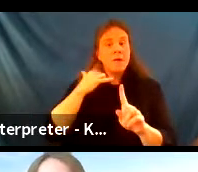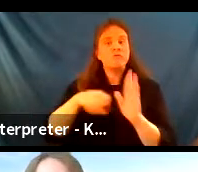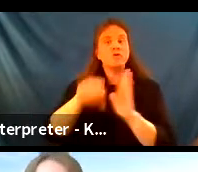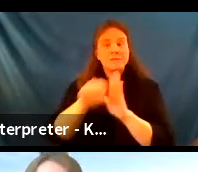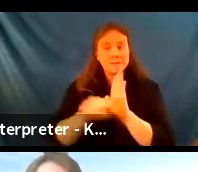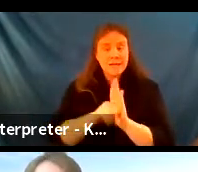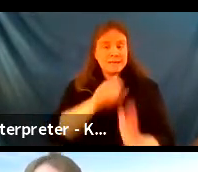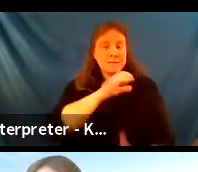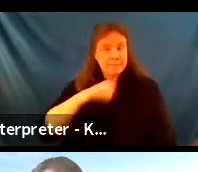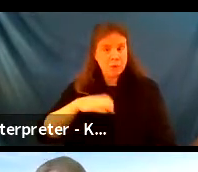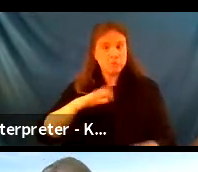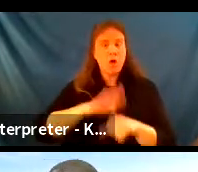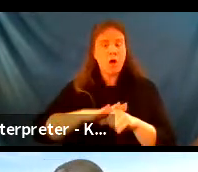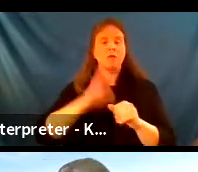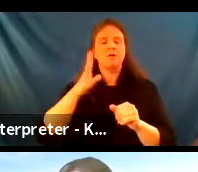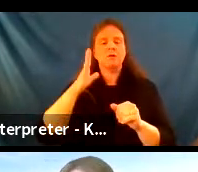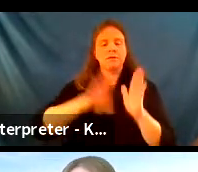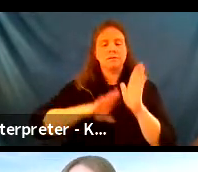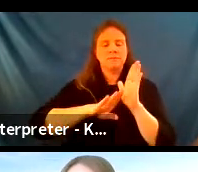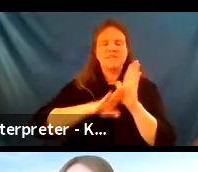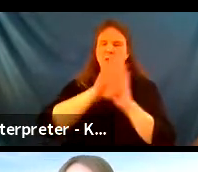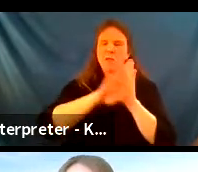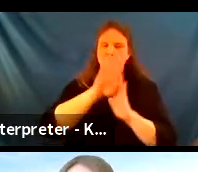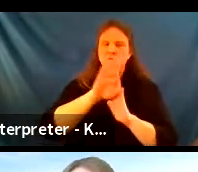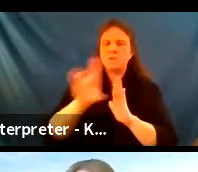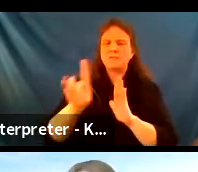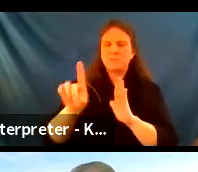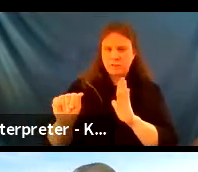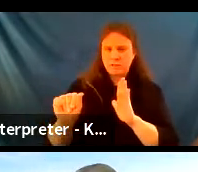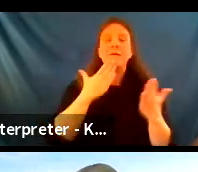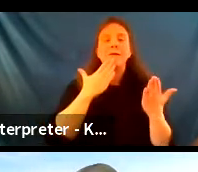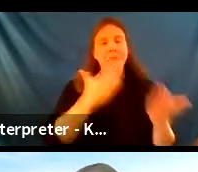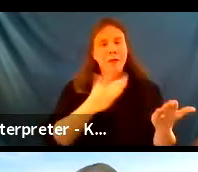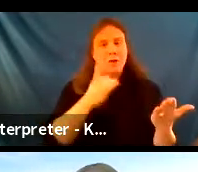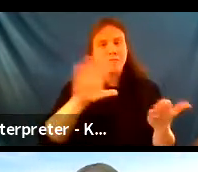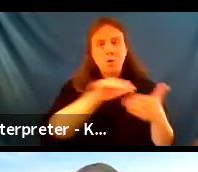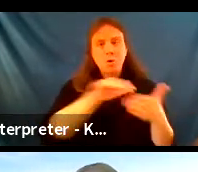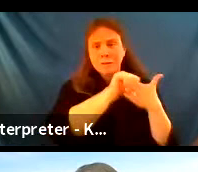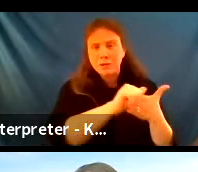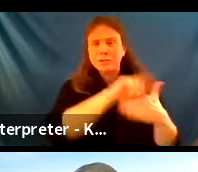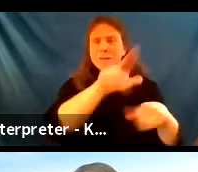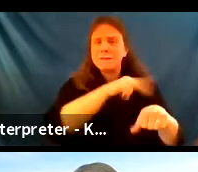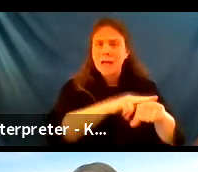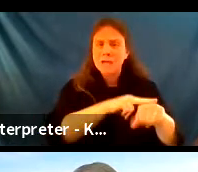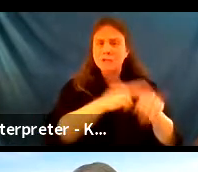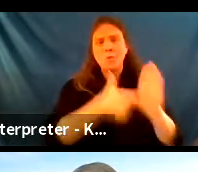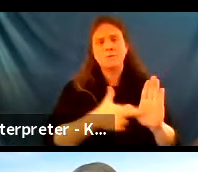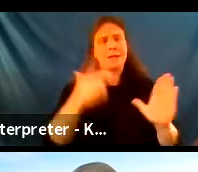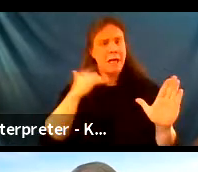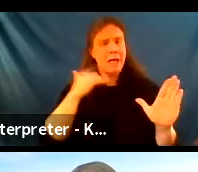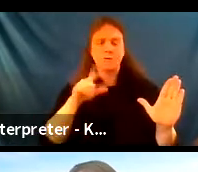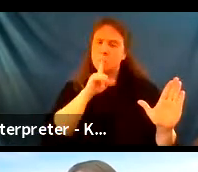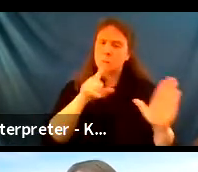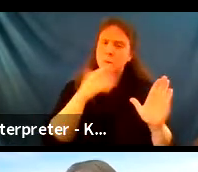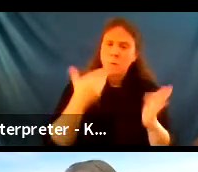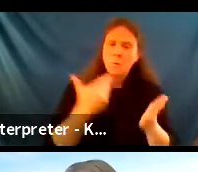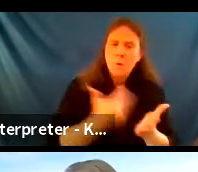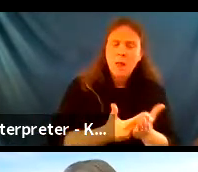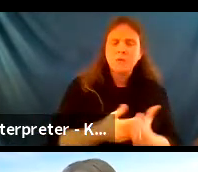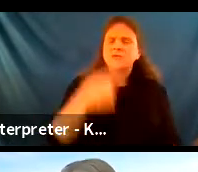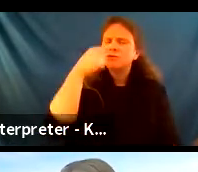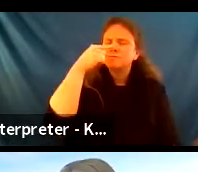Developmental Disabilities. Thank you for your leadership nationally in representing California so well, and thank you for coming today. Could you speak a little bit